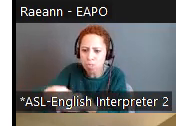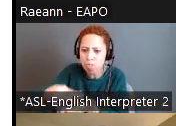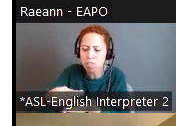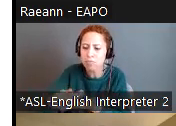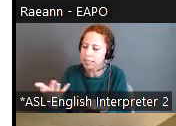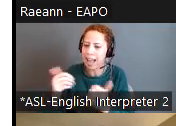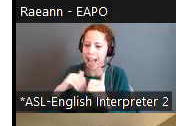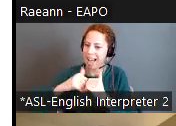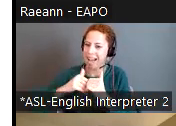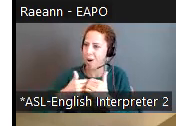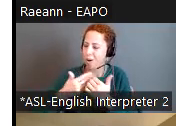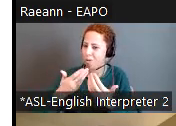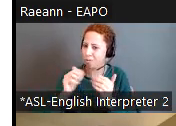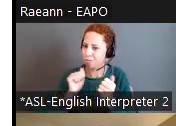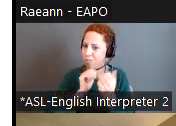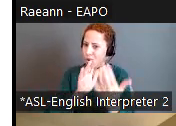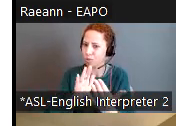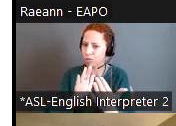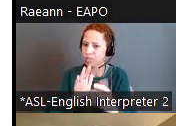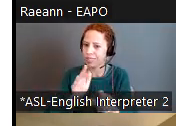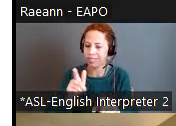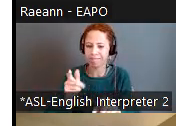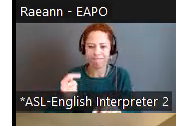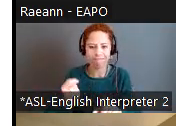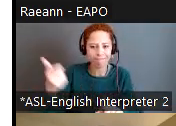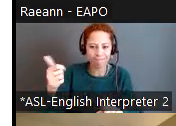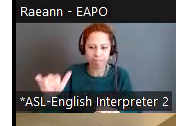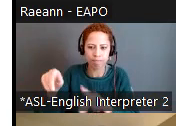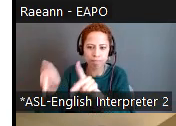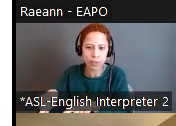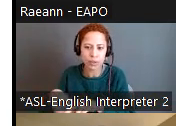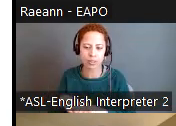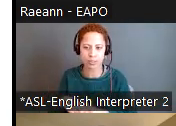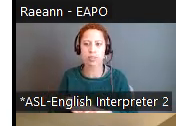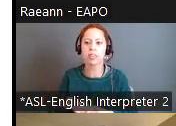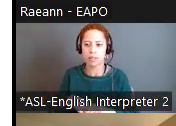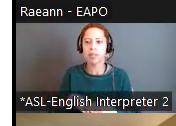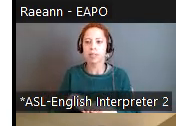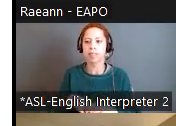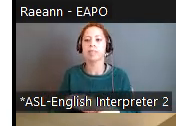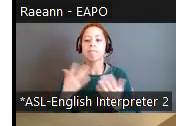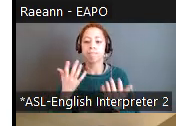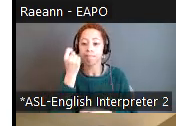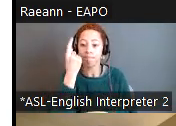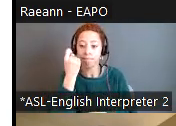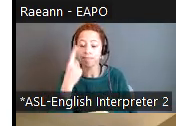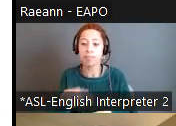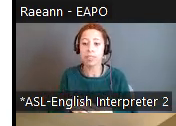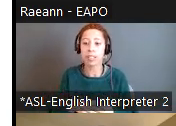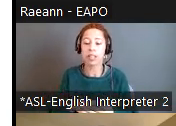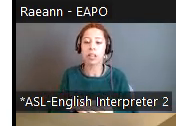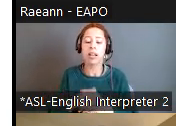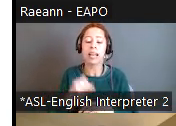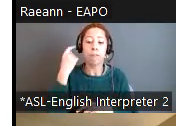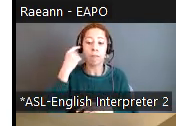So very important to keep in mind that the capacity test for making and revoking a power of attorney is